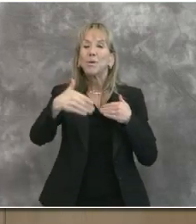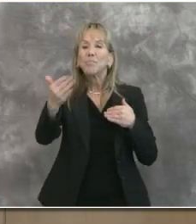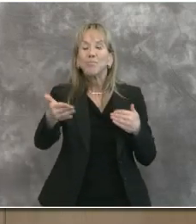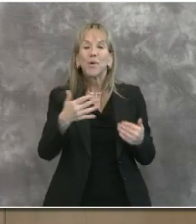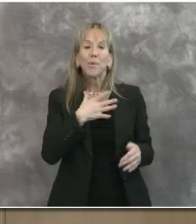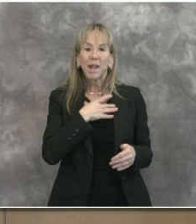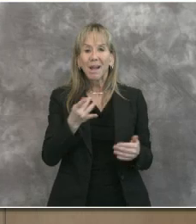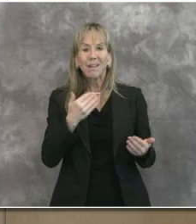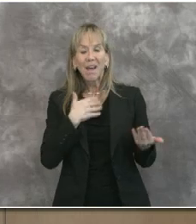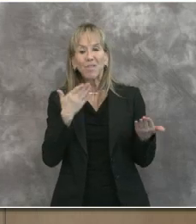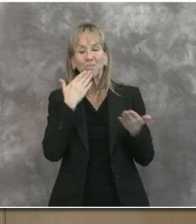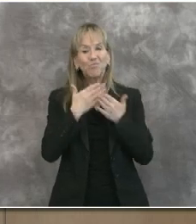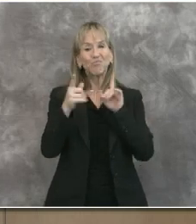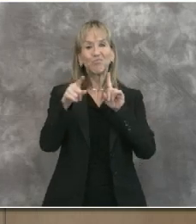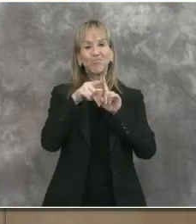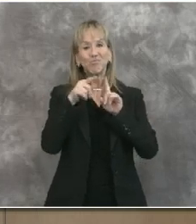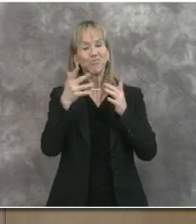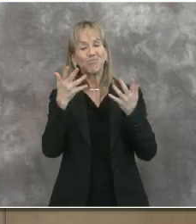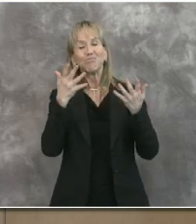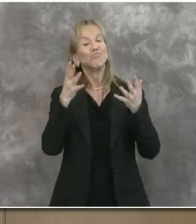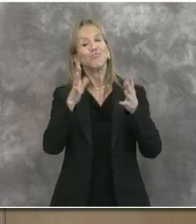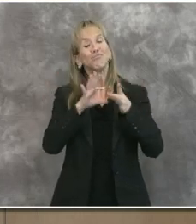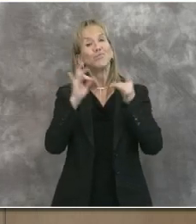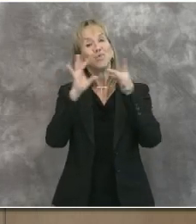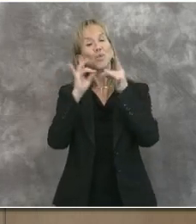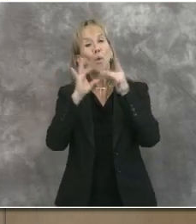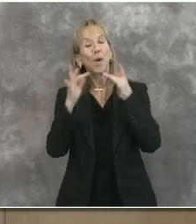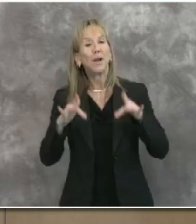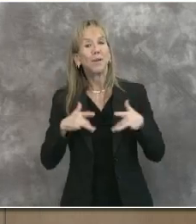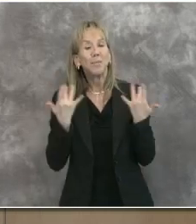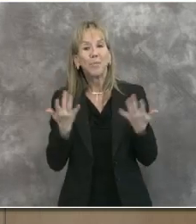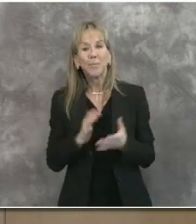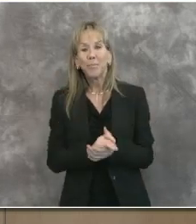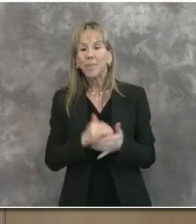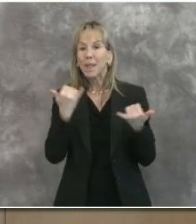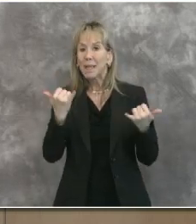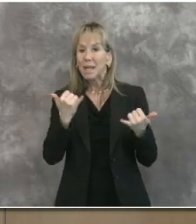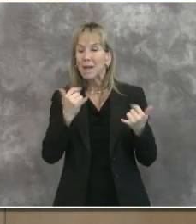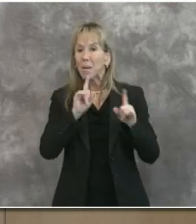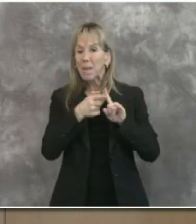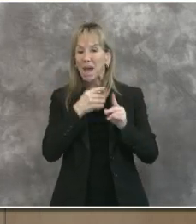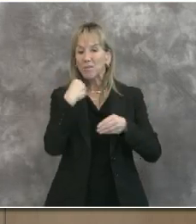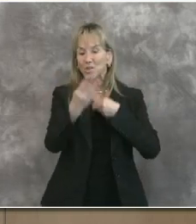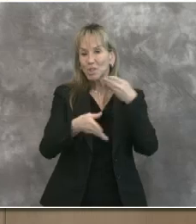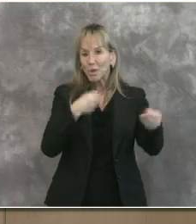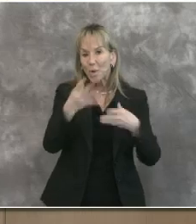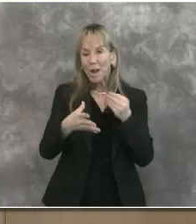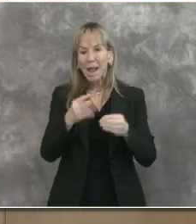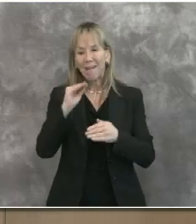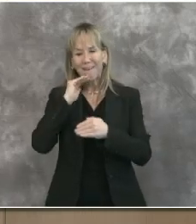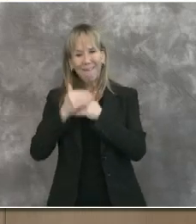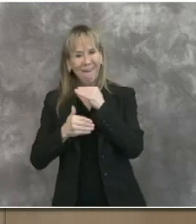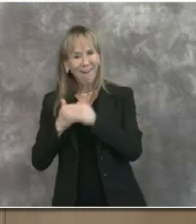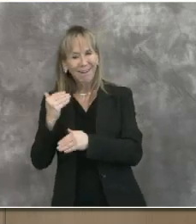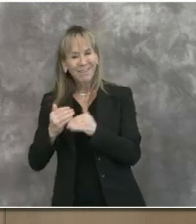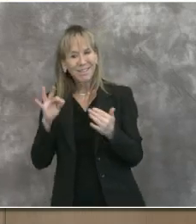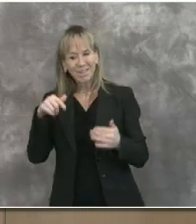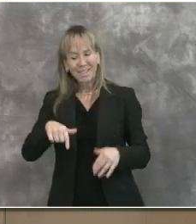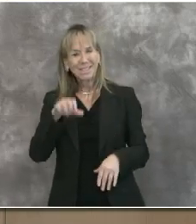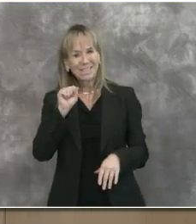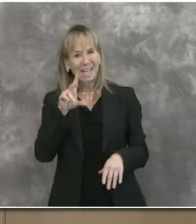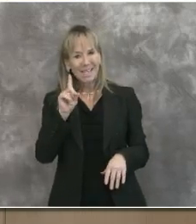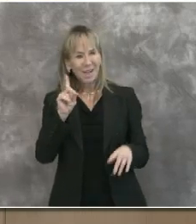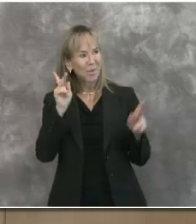have an uplifting story. And what I'd like to highlight today is the generosity and kindness of San Diegans throughout this